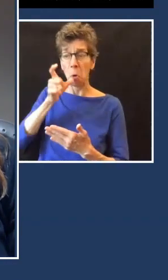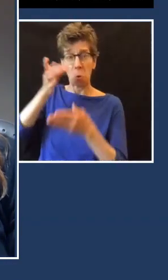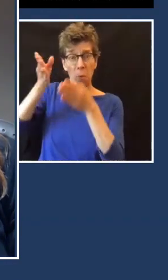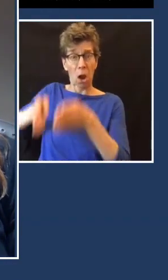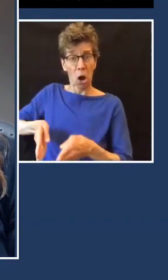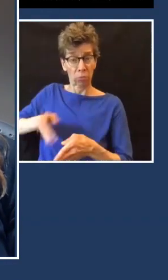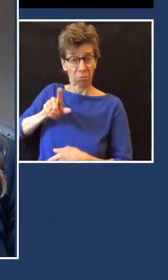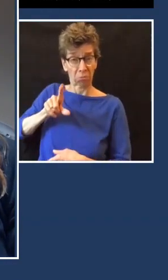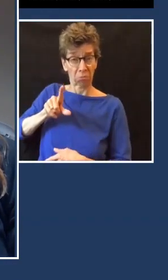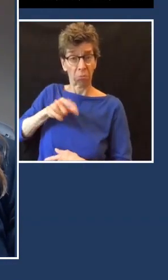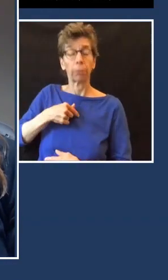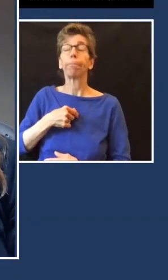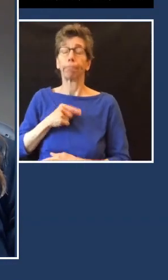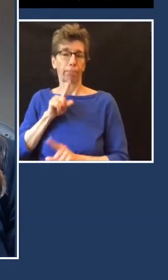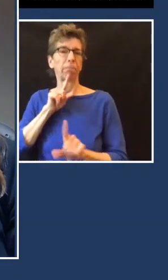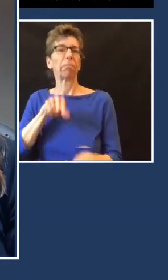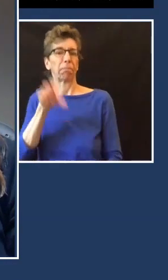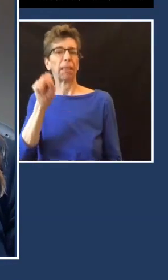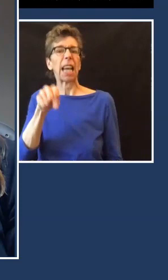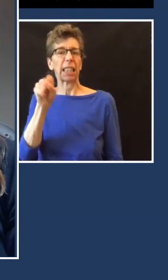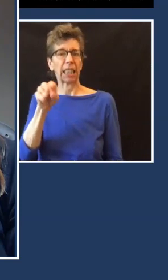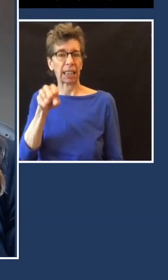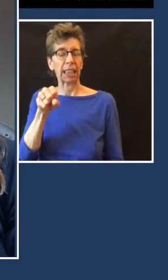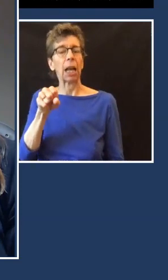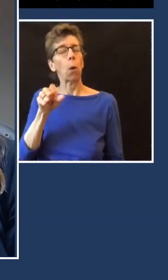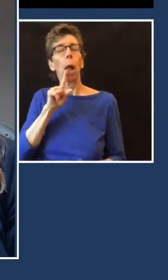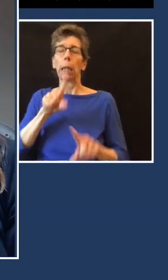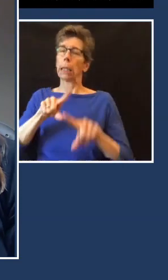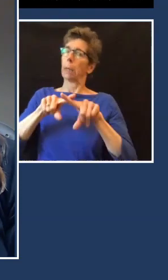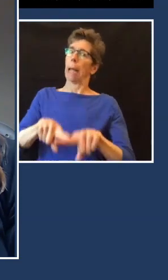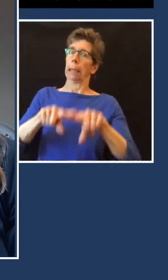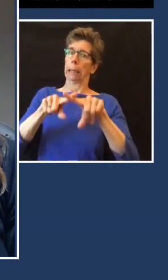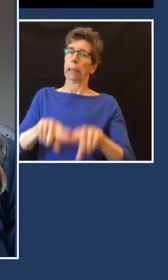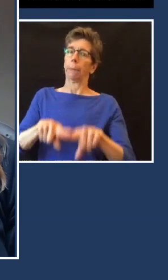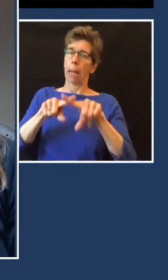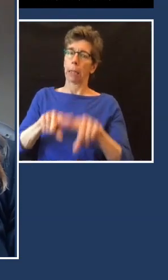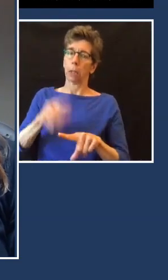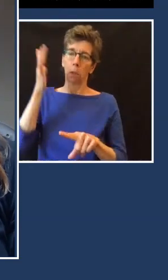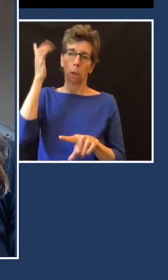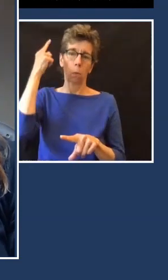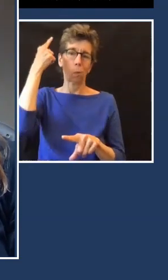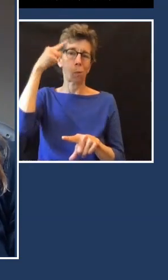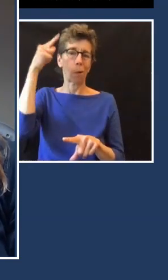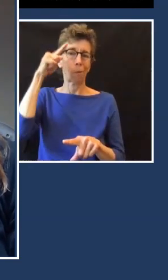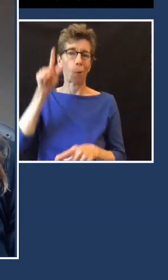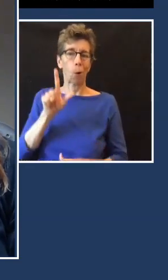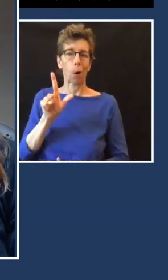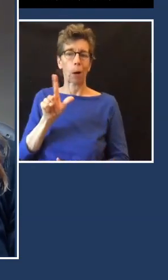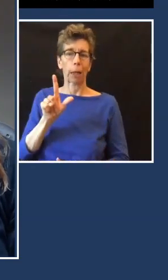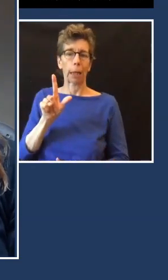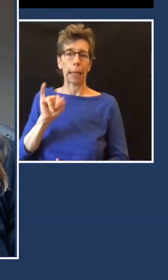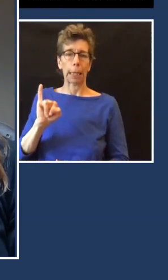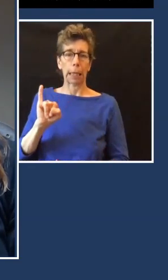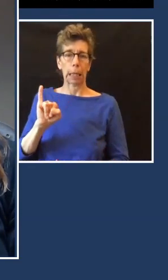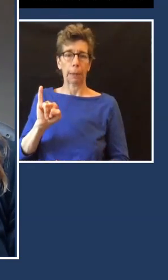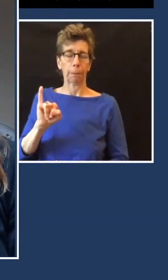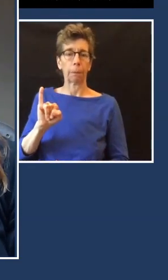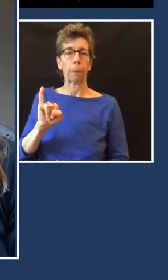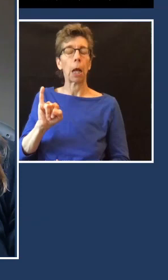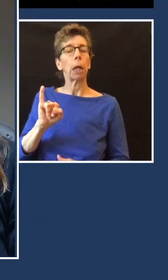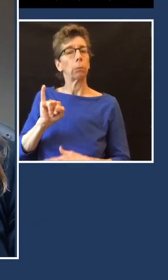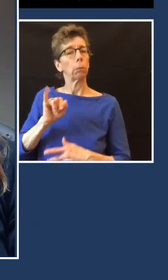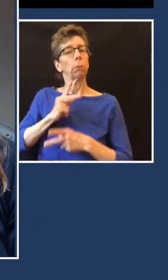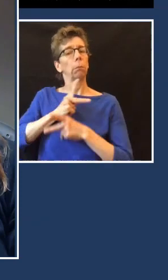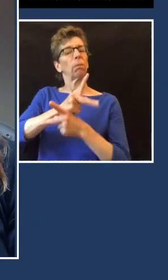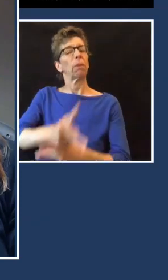Yeah, this would depend on your purpose on LinkedIn. I would always say to use discretion when you're accepting invites